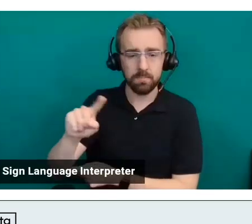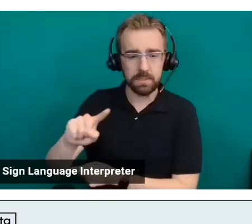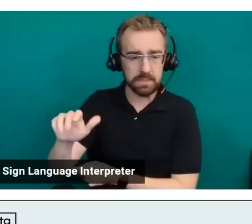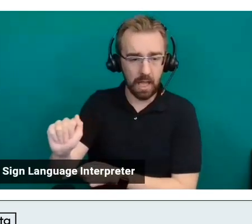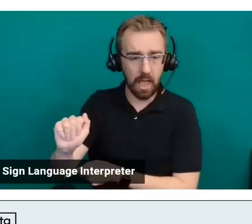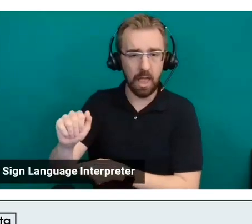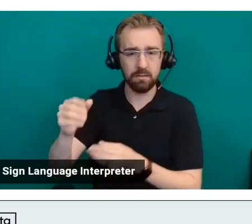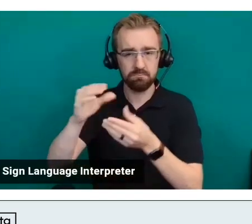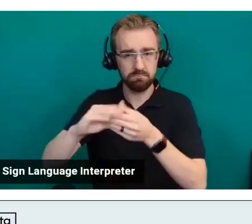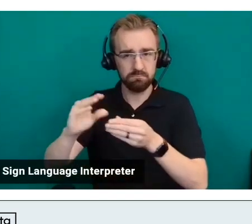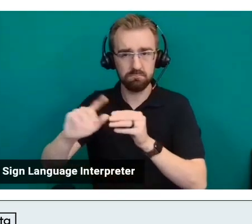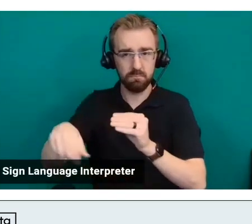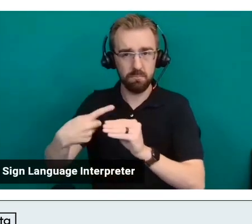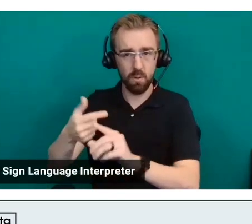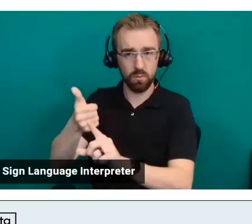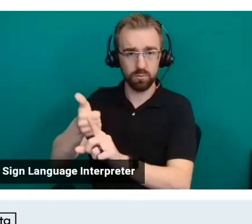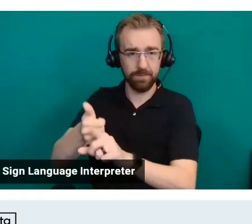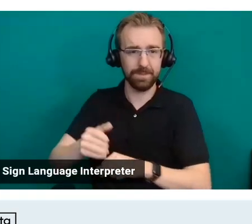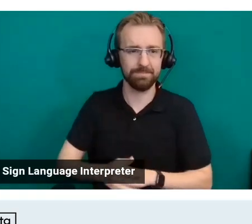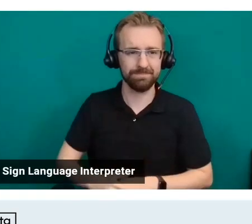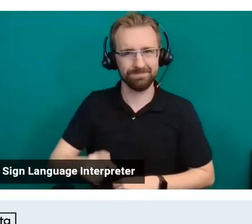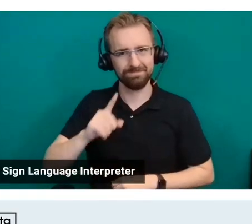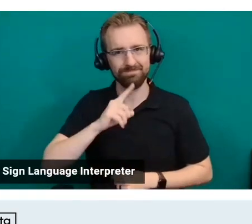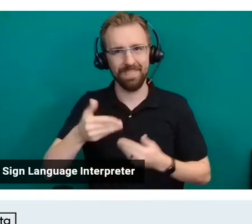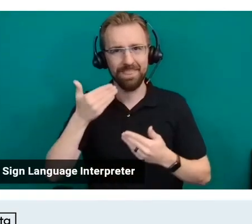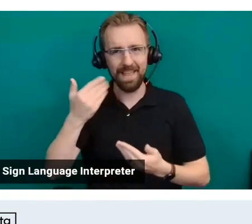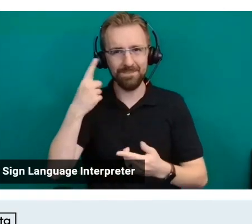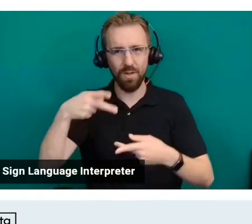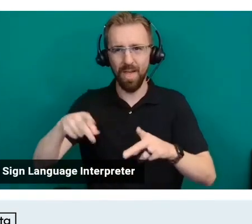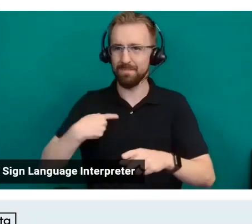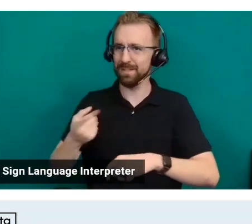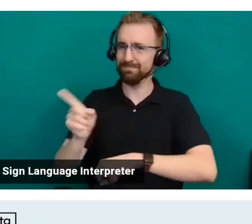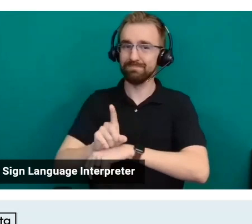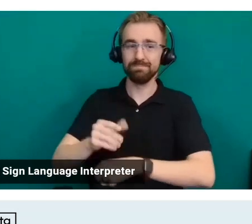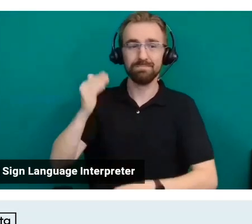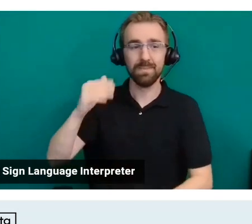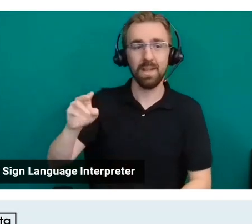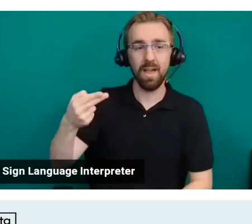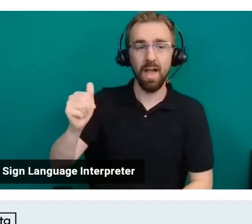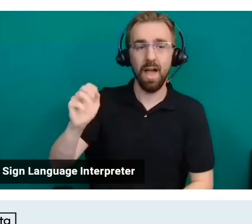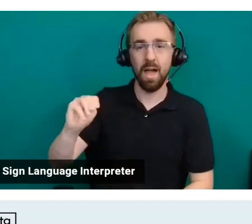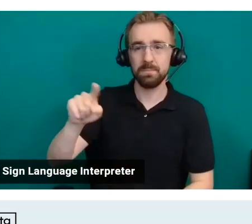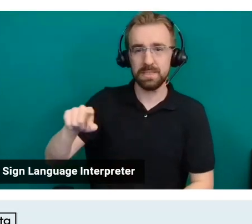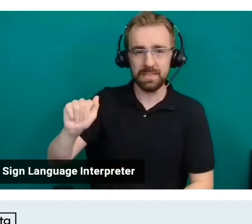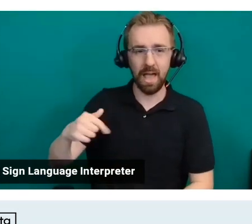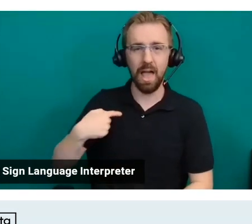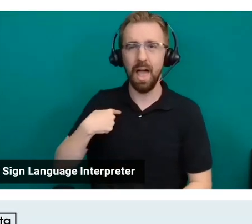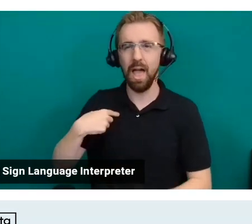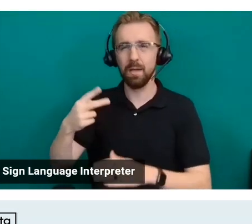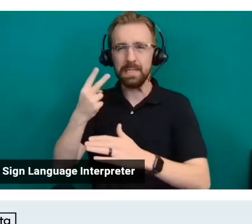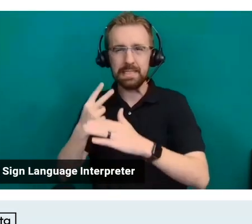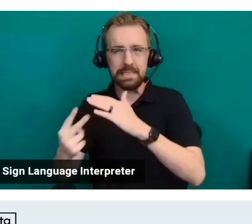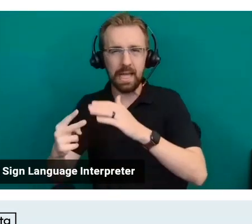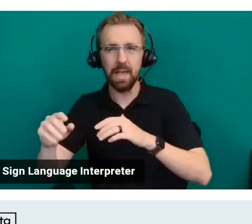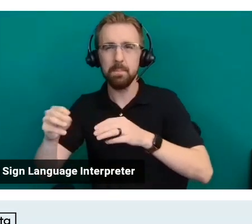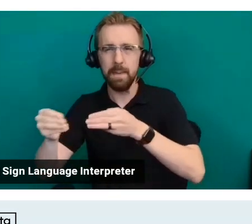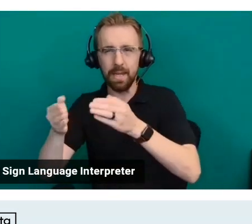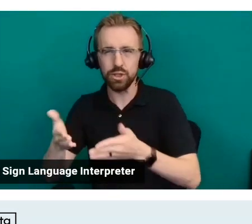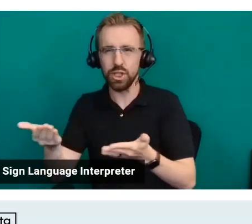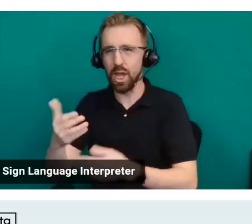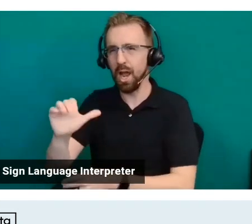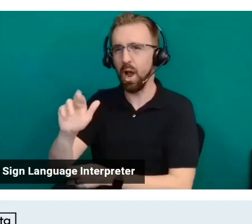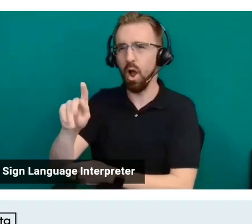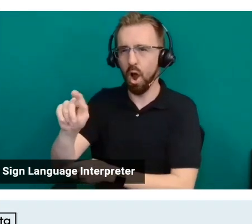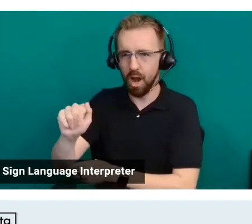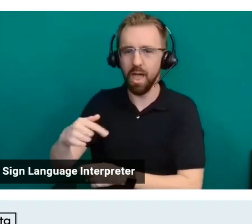us about yourself? Sure. Thanks for having me. Hi, everyone. My name's Hamza. I'm an insights manager here at Carta, and